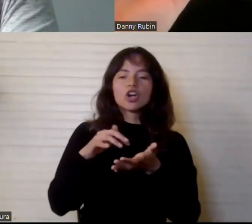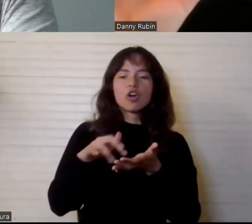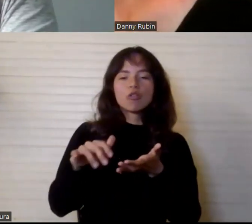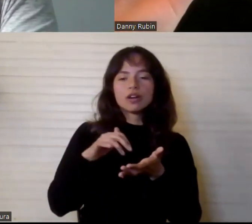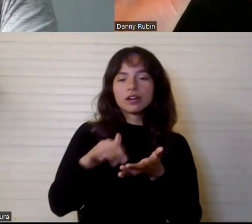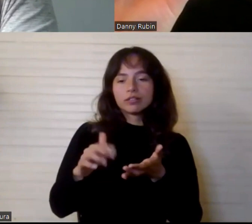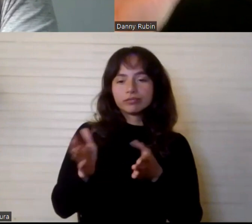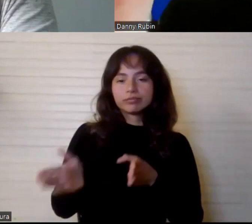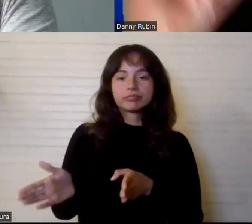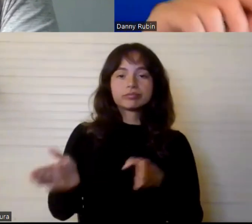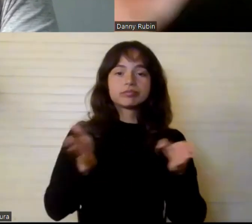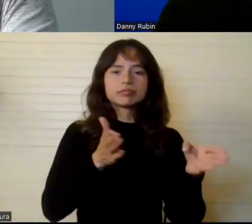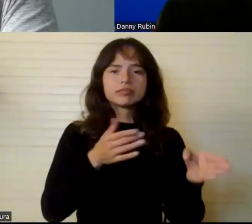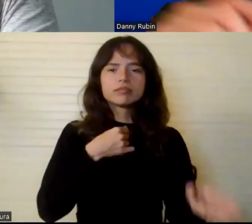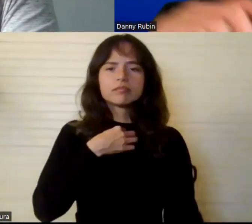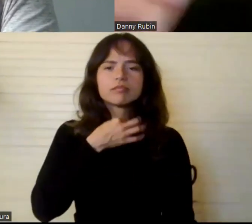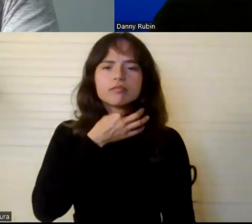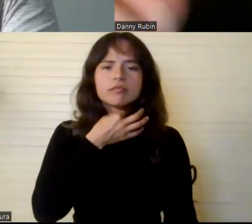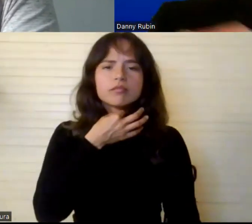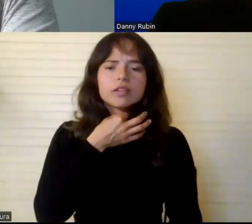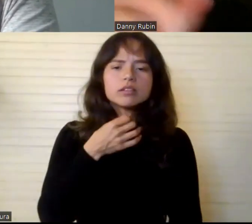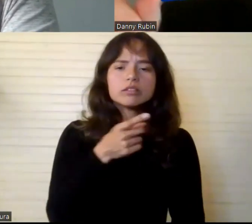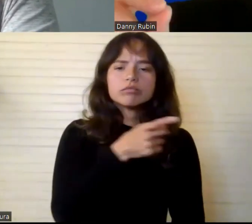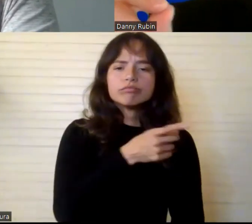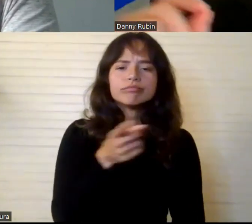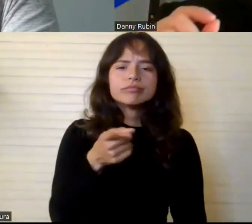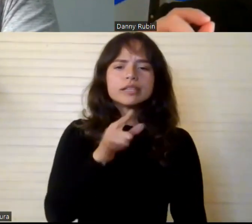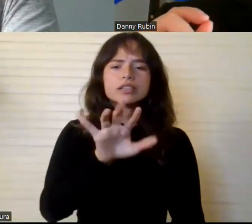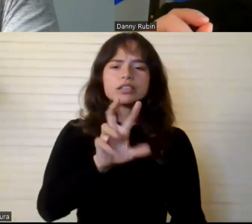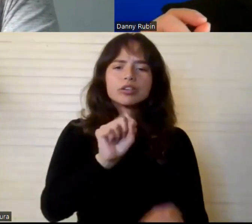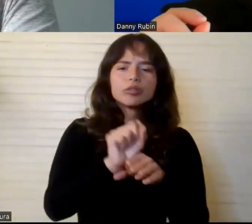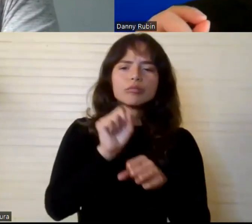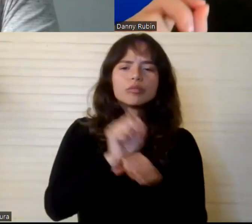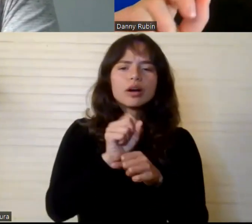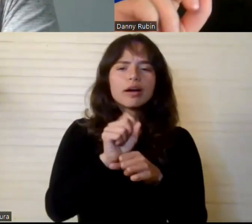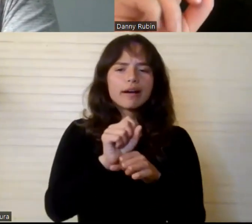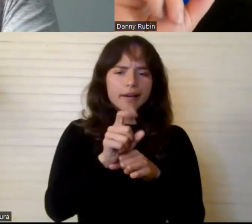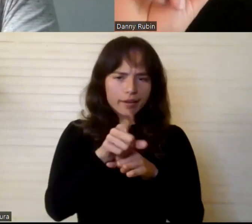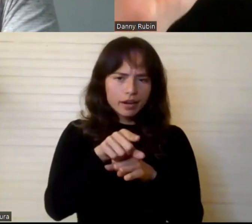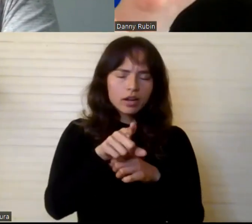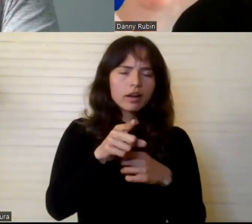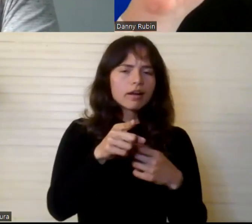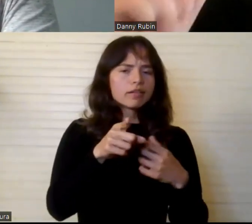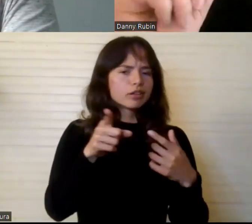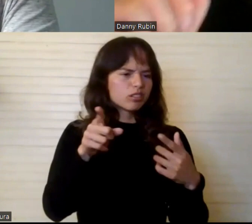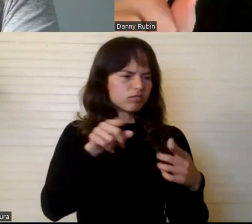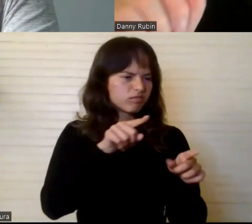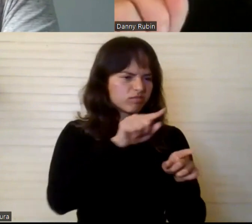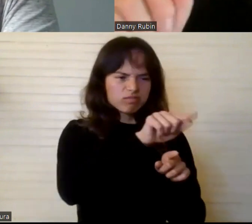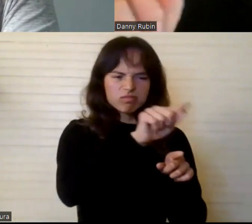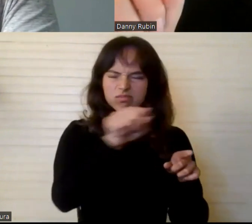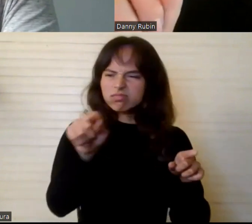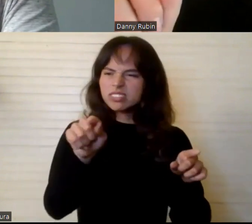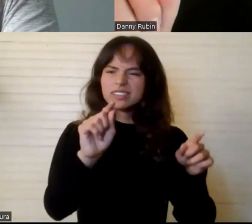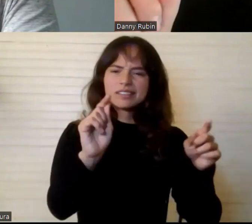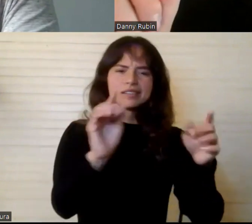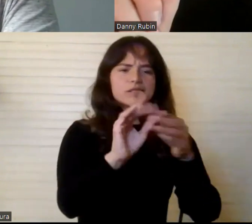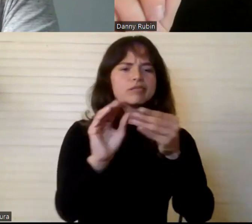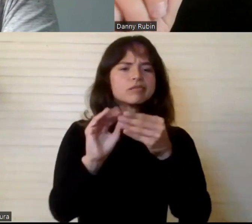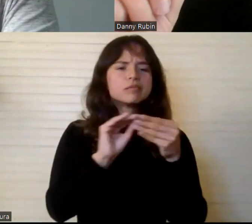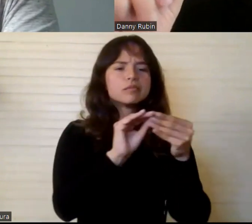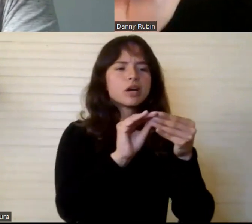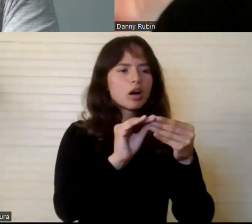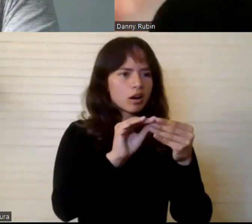from your industry partners that you work with and do internships and co-op that they want to see more soft